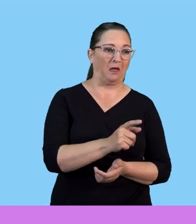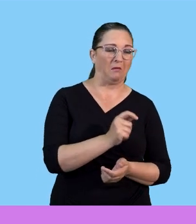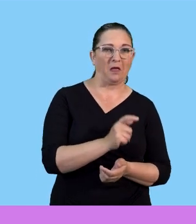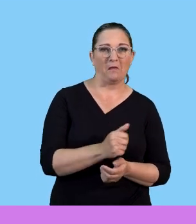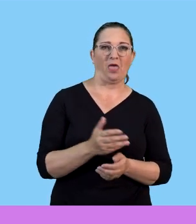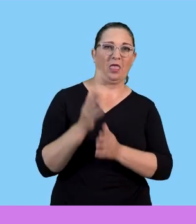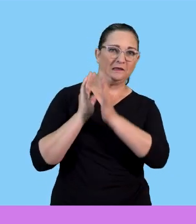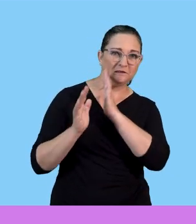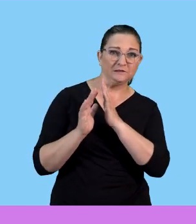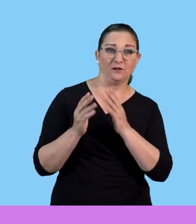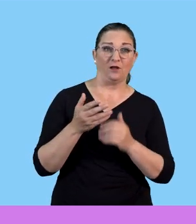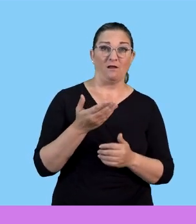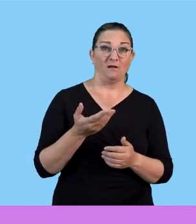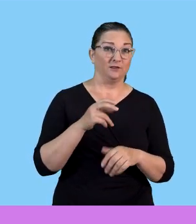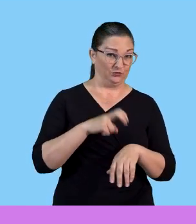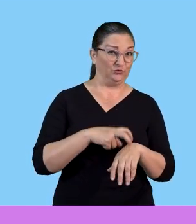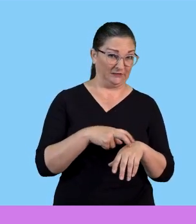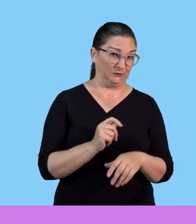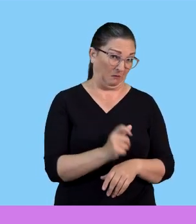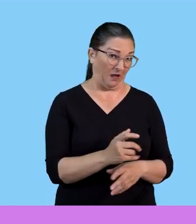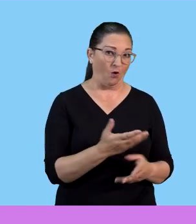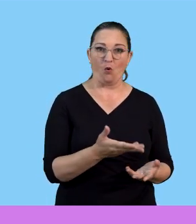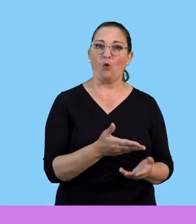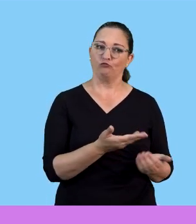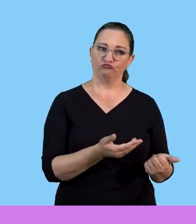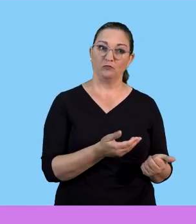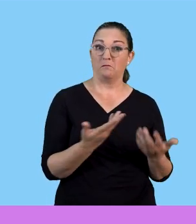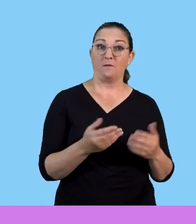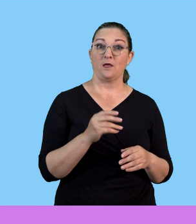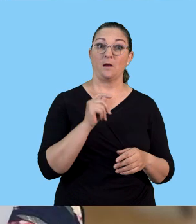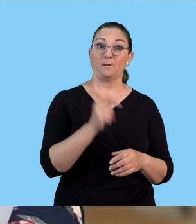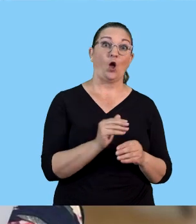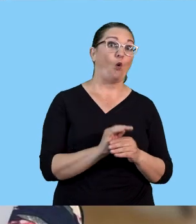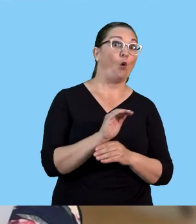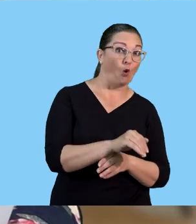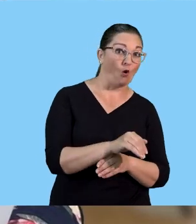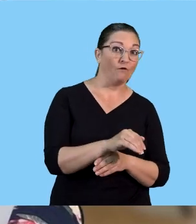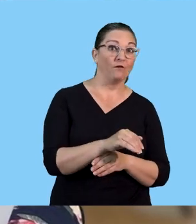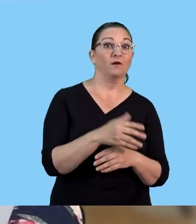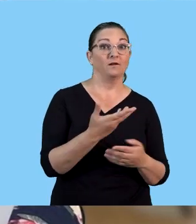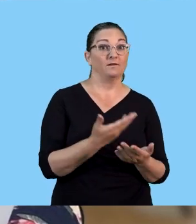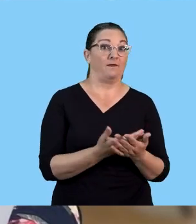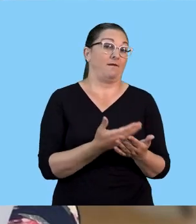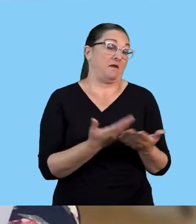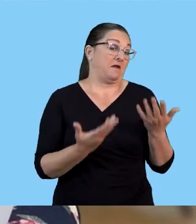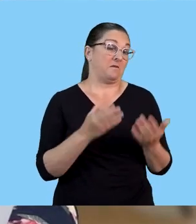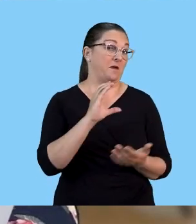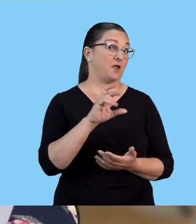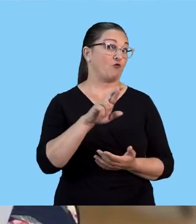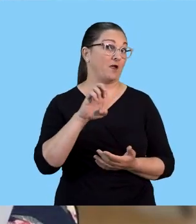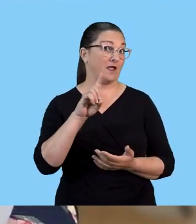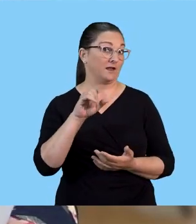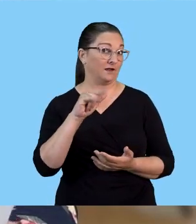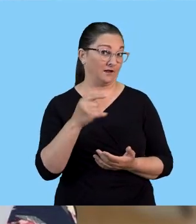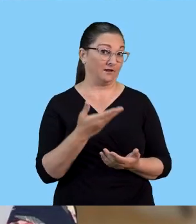payment history, whether you are in arrears or maybe you paid more than you should have, then you are in credits with them.